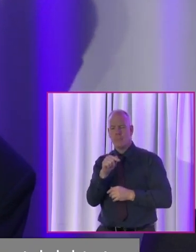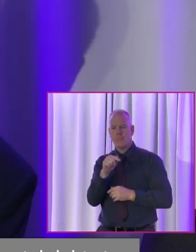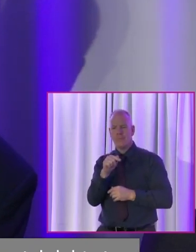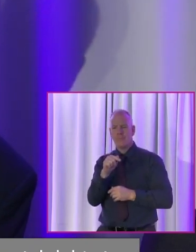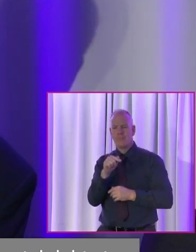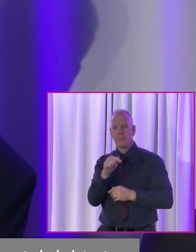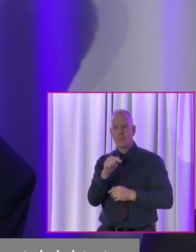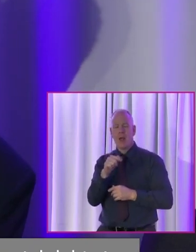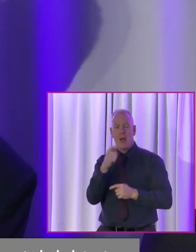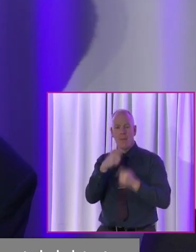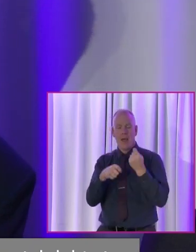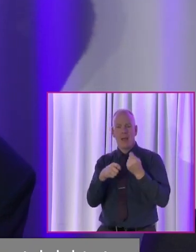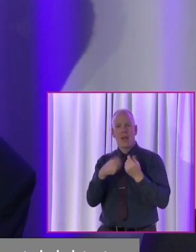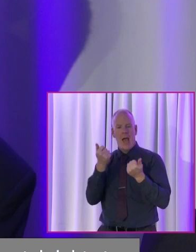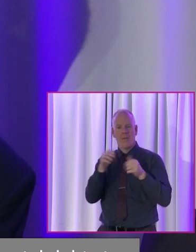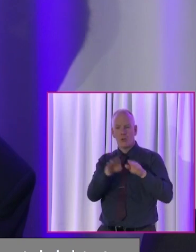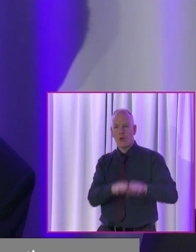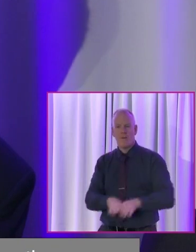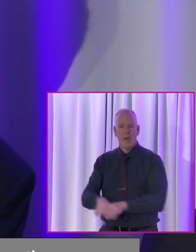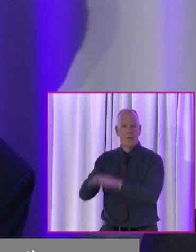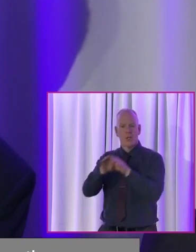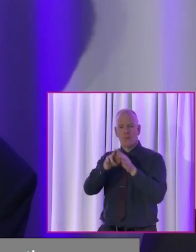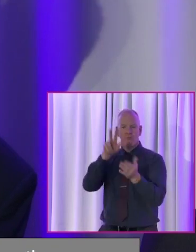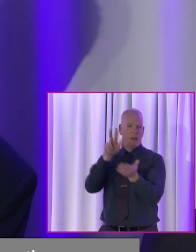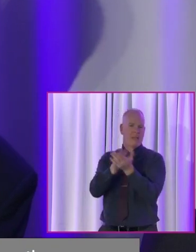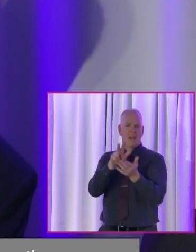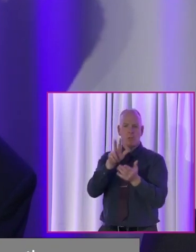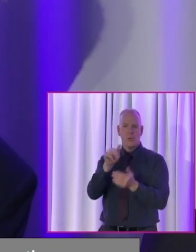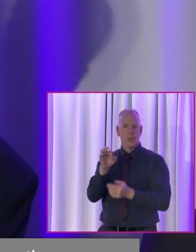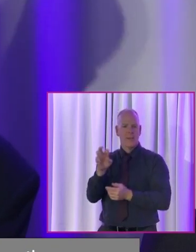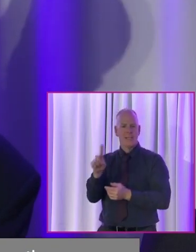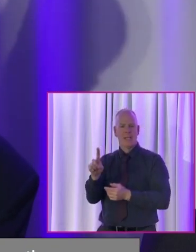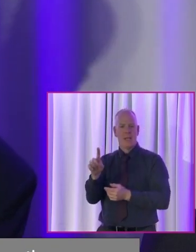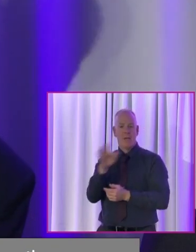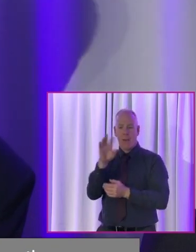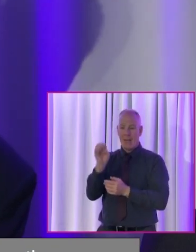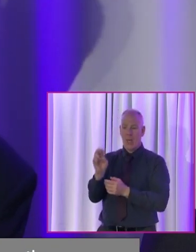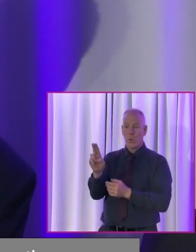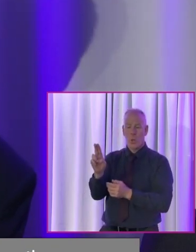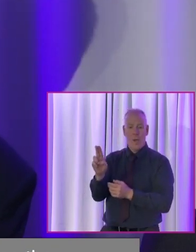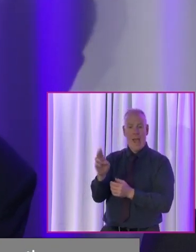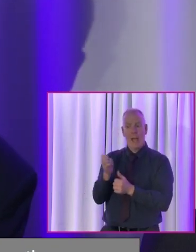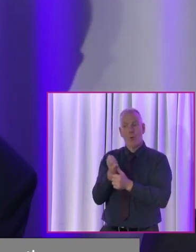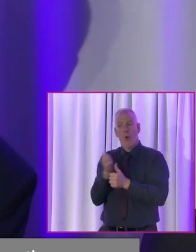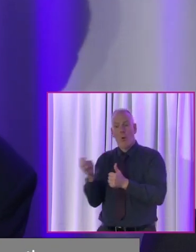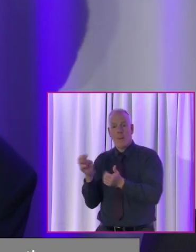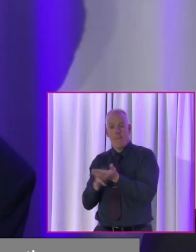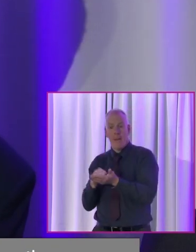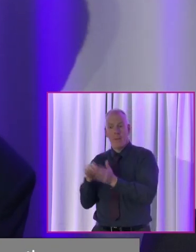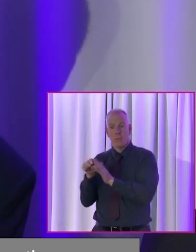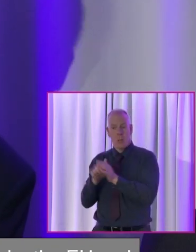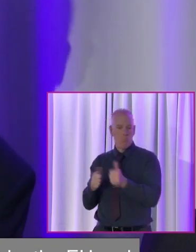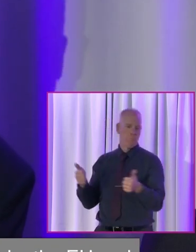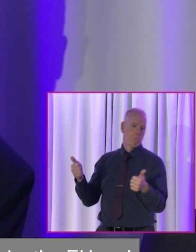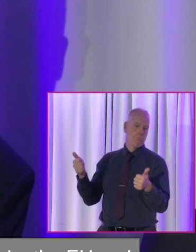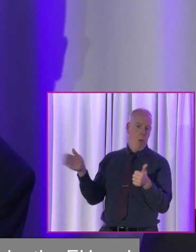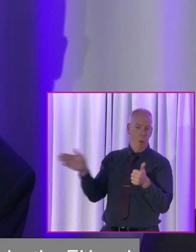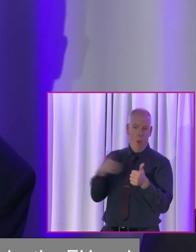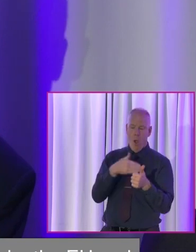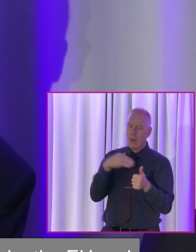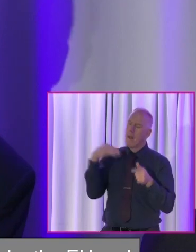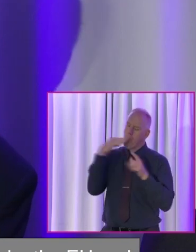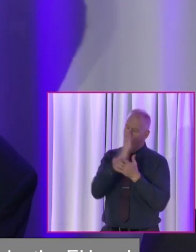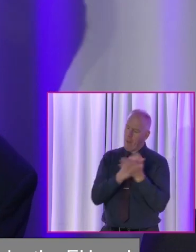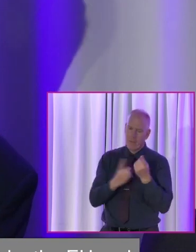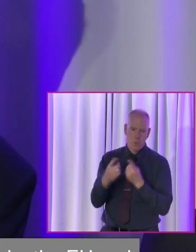the ratification, the universal ratification of the CRPD by the EU and by all member states has been really critical in this